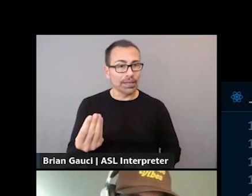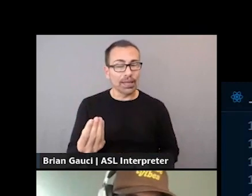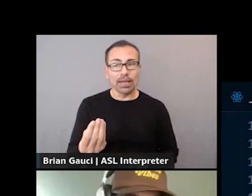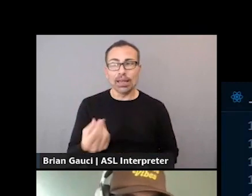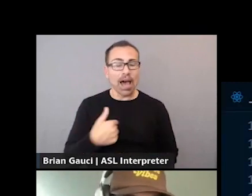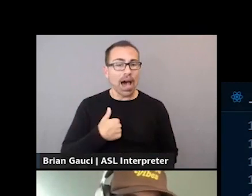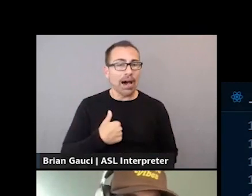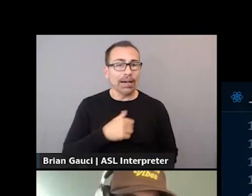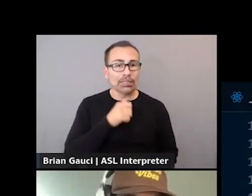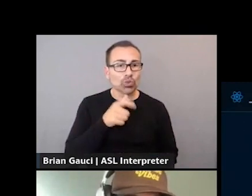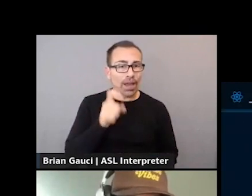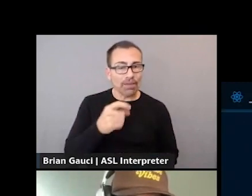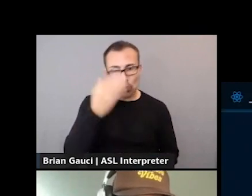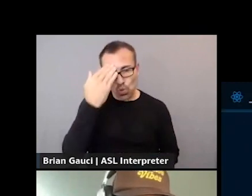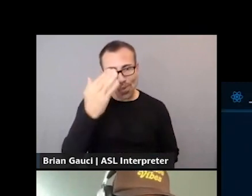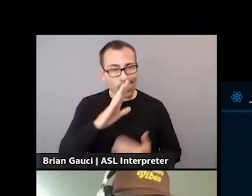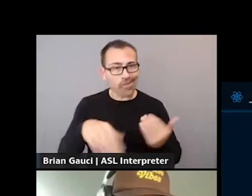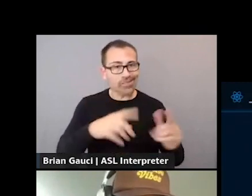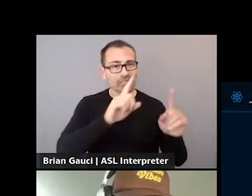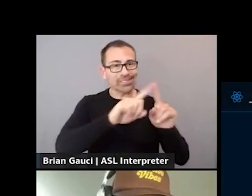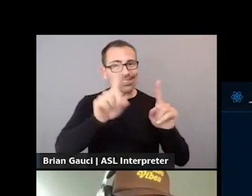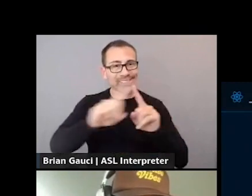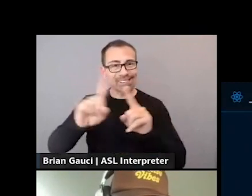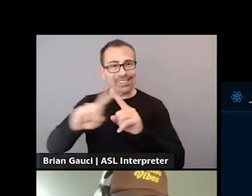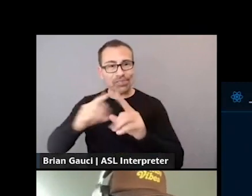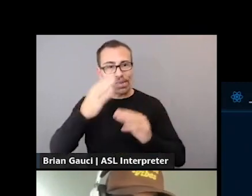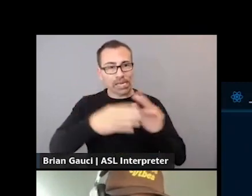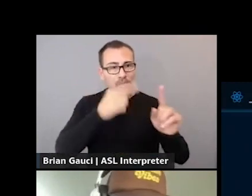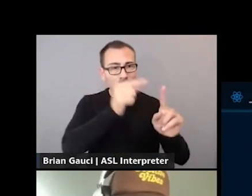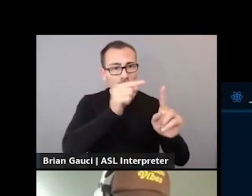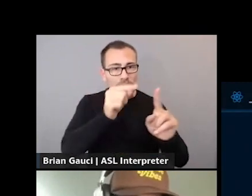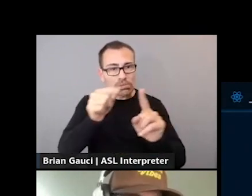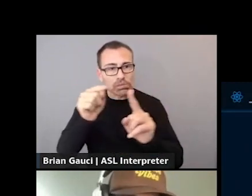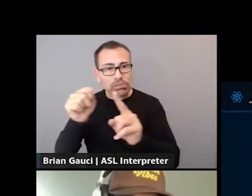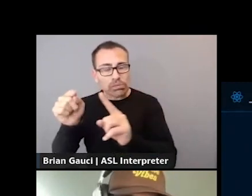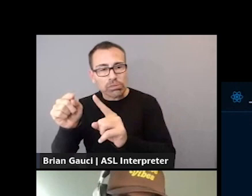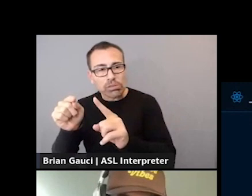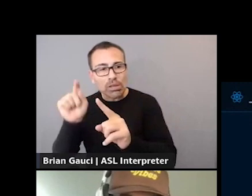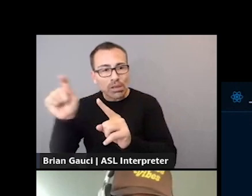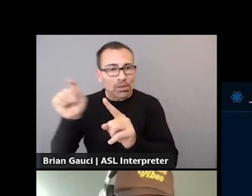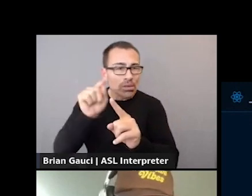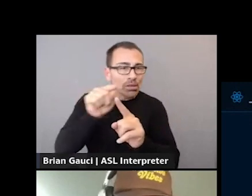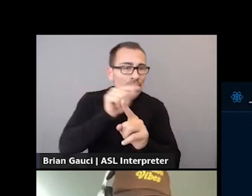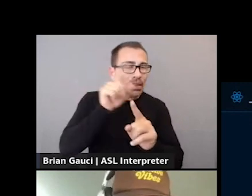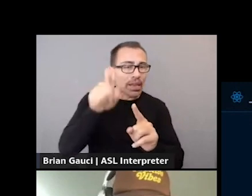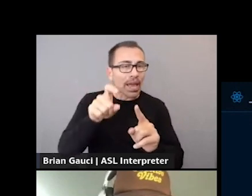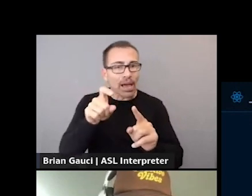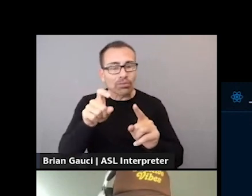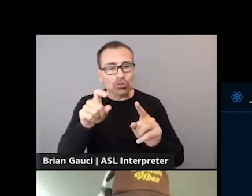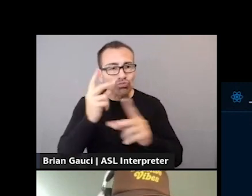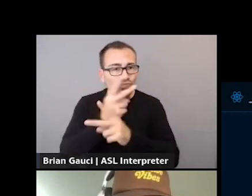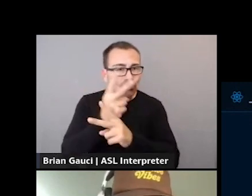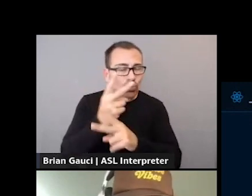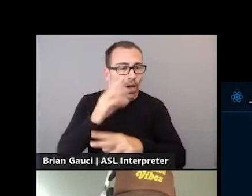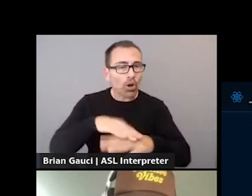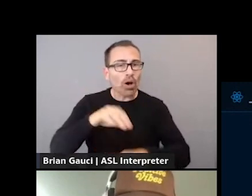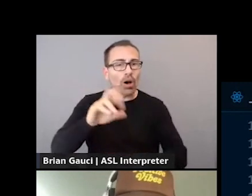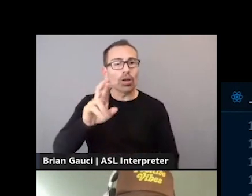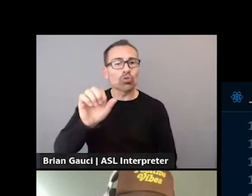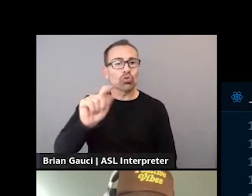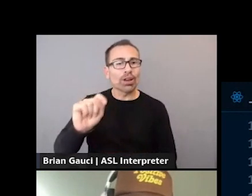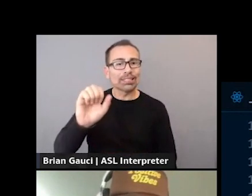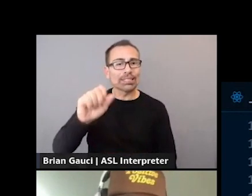the different endpoints that I have to track on a REST API, for example, like Michael mentioned too.